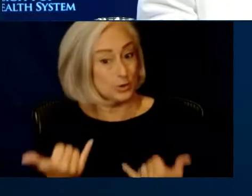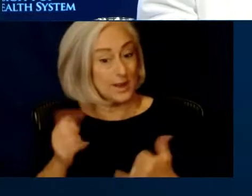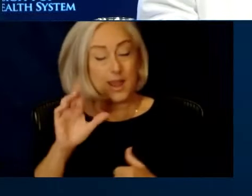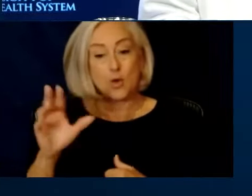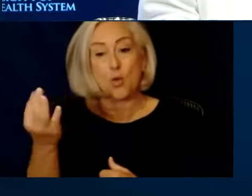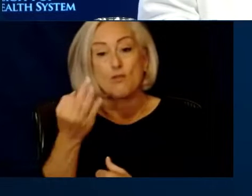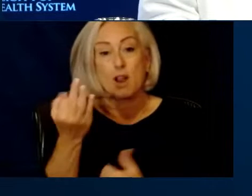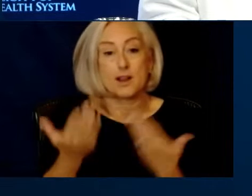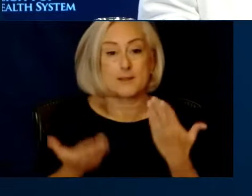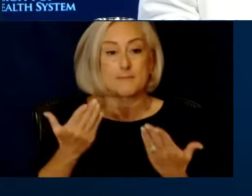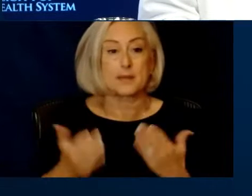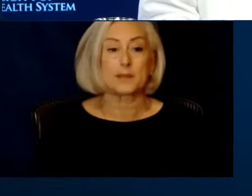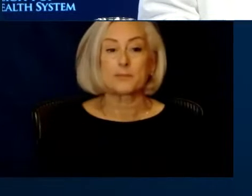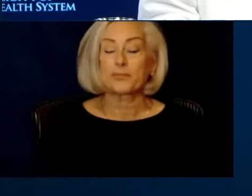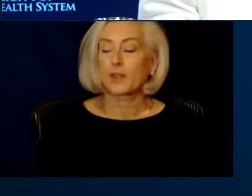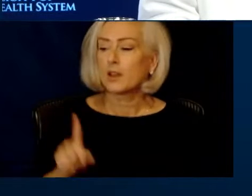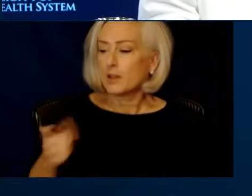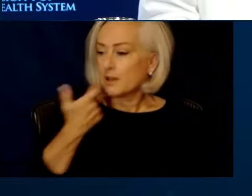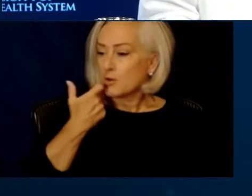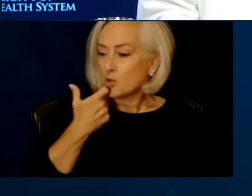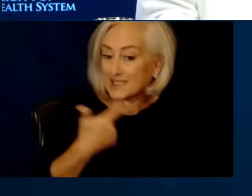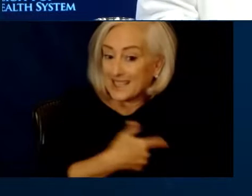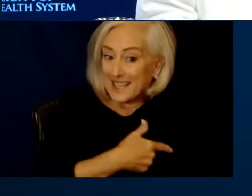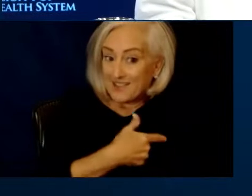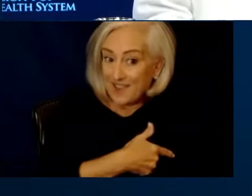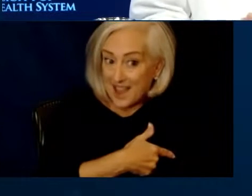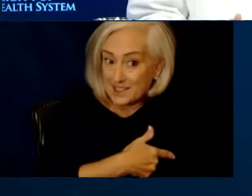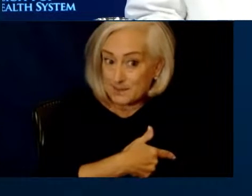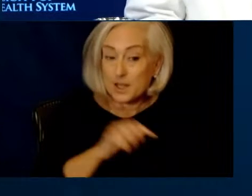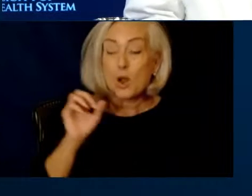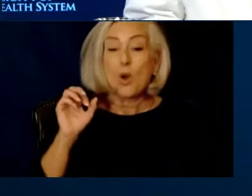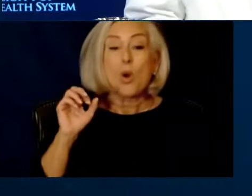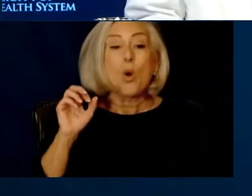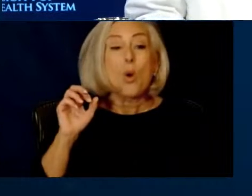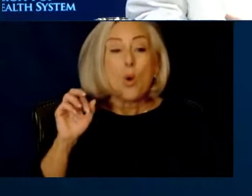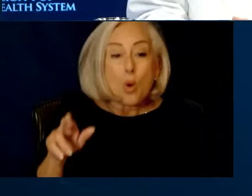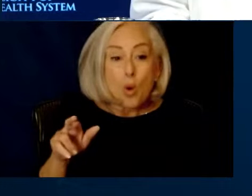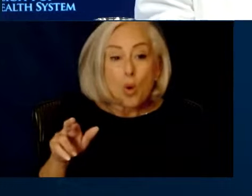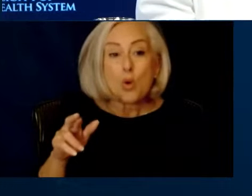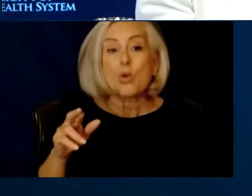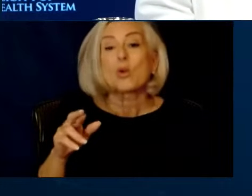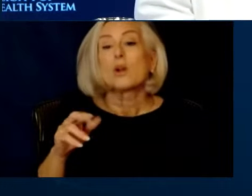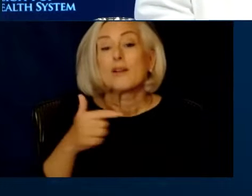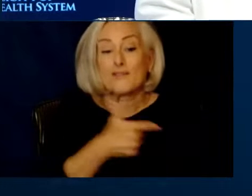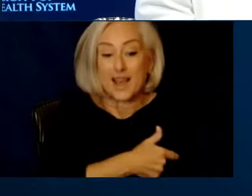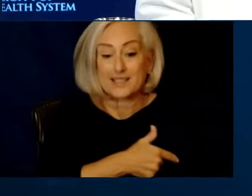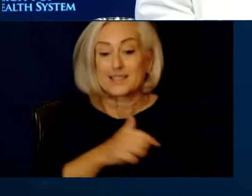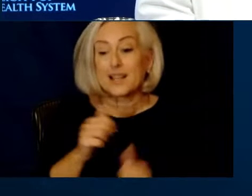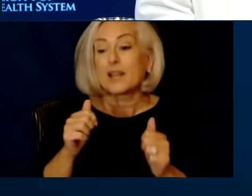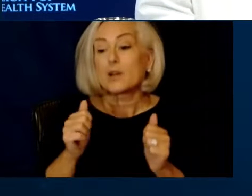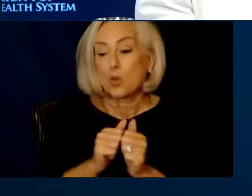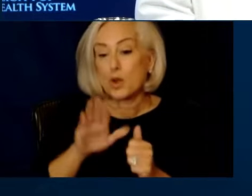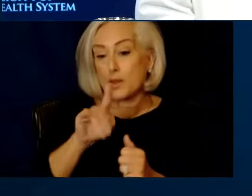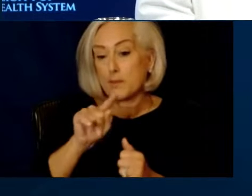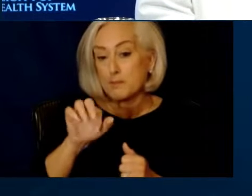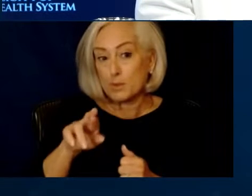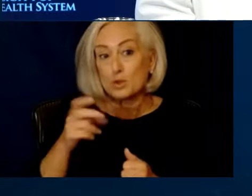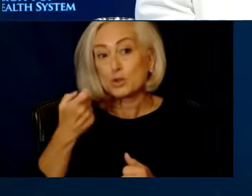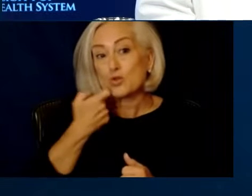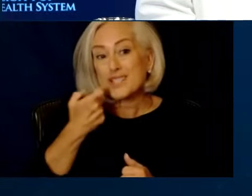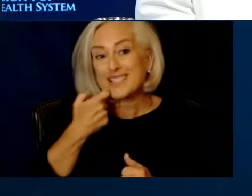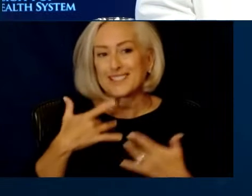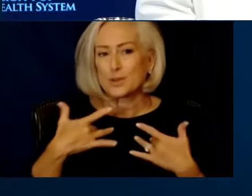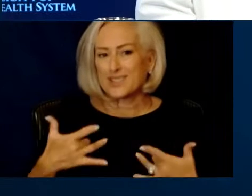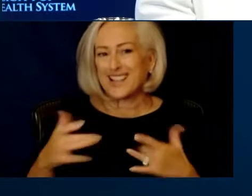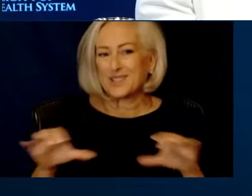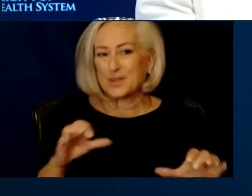if you've been recently vaccinated or if you've been vaccinated and recently boosted as well, you tend to do pretty well. You don't really make